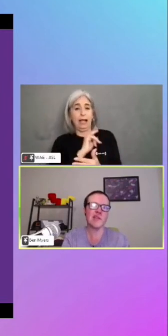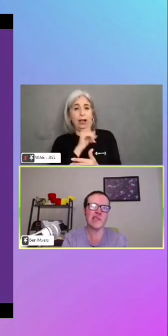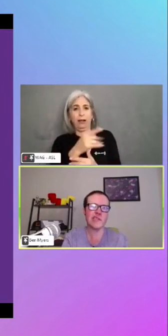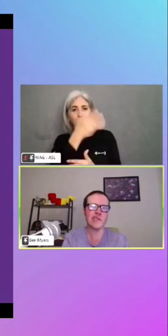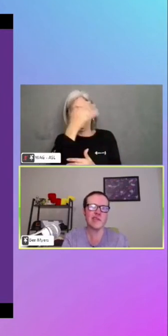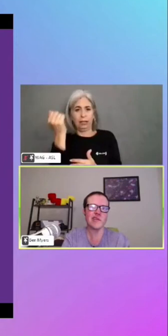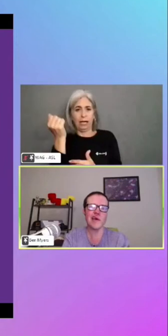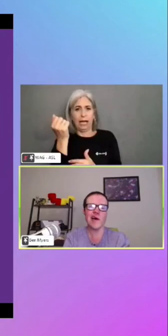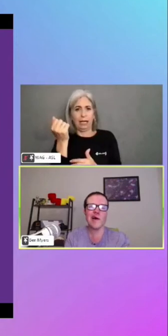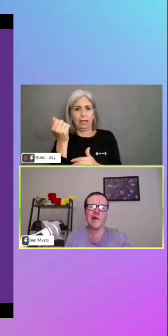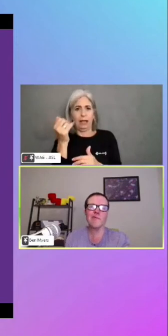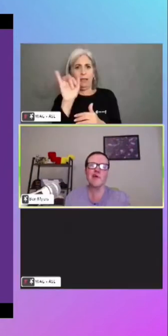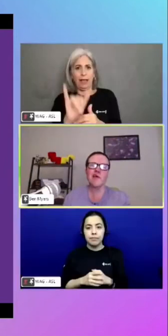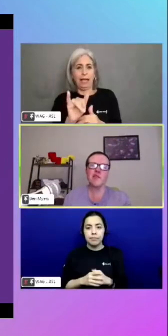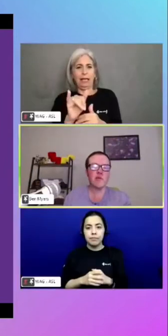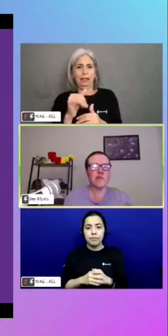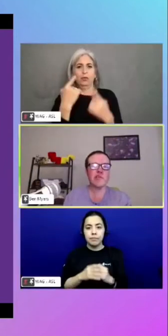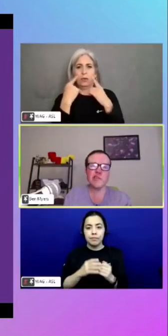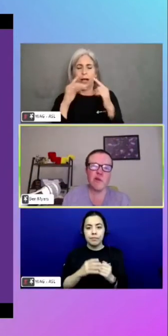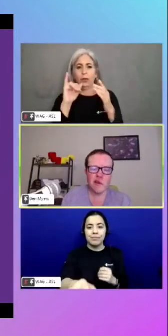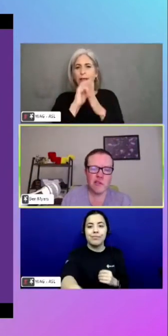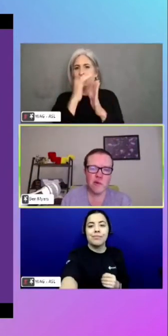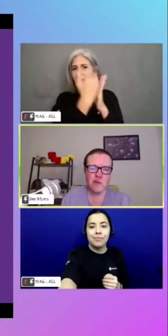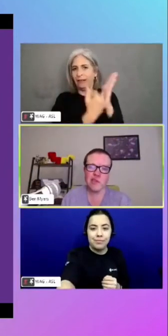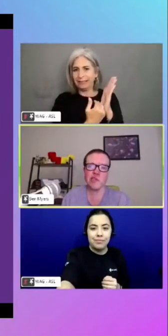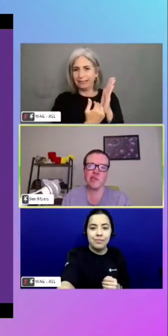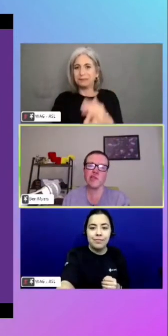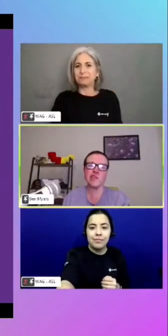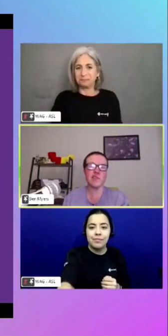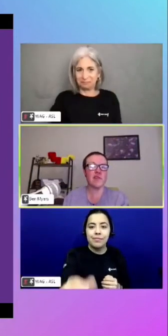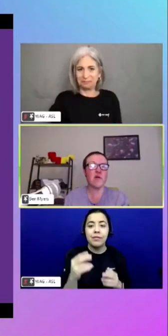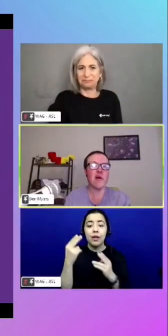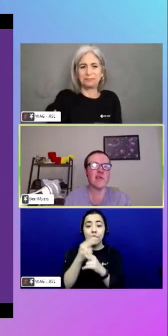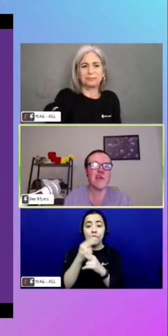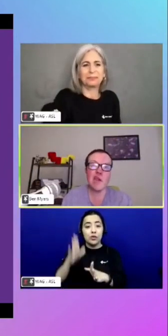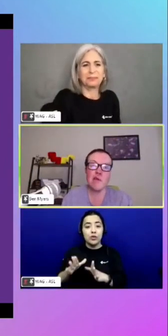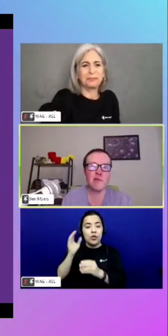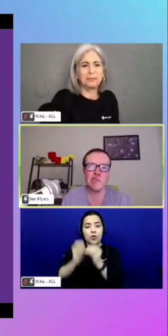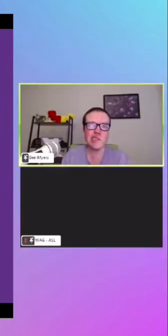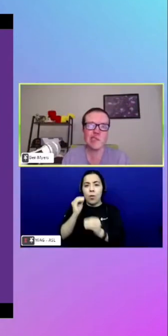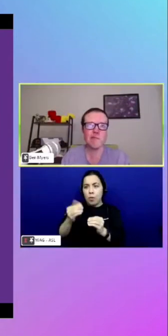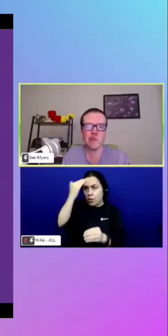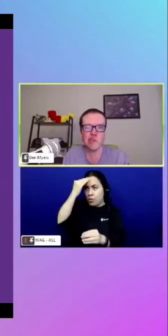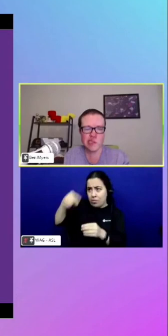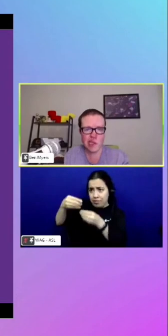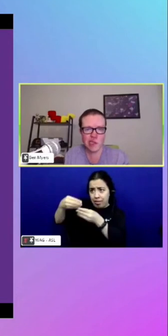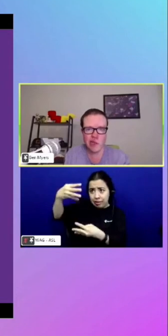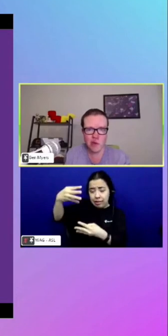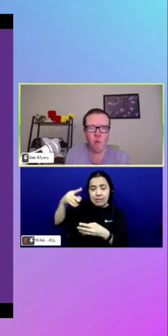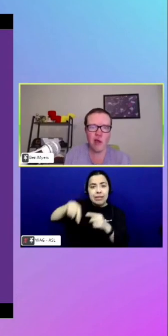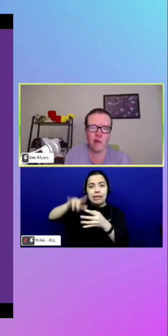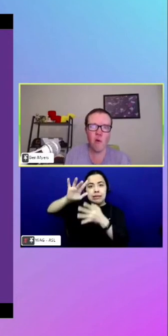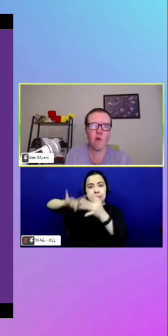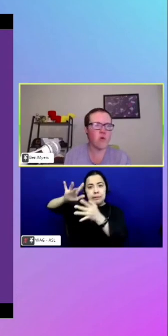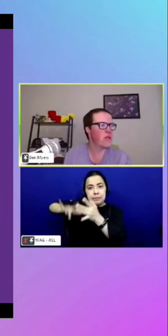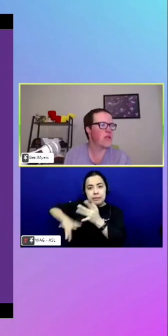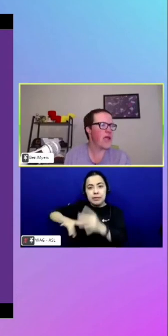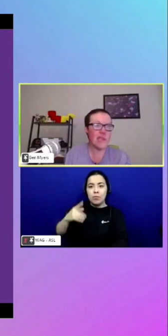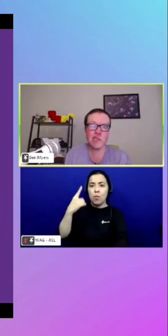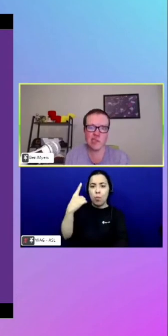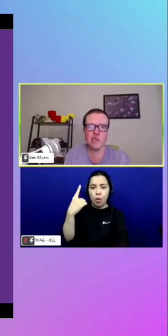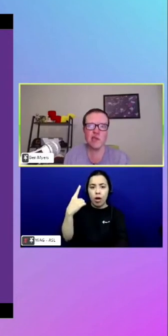to be a list. The user is no longer told that this is a list. They're no longer able to skip the list as like one